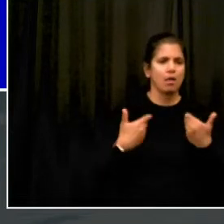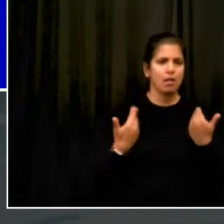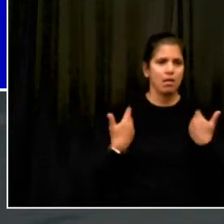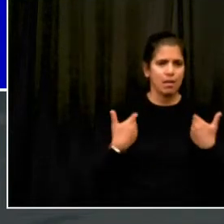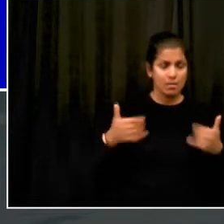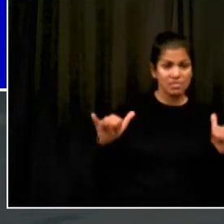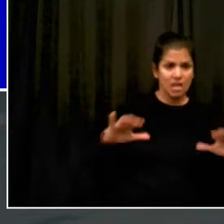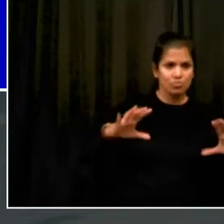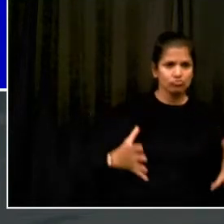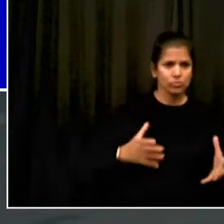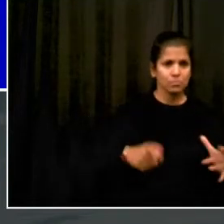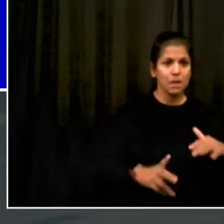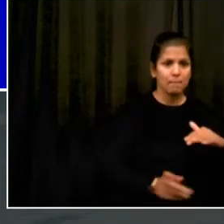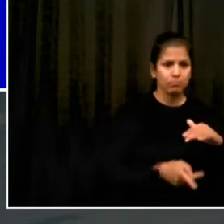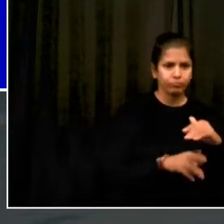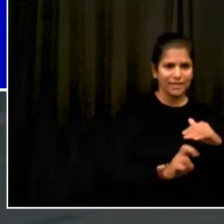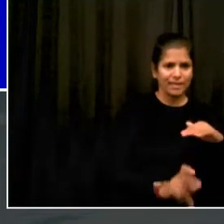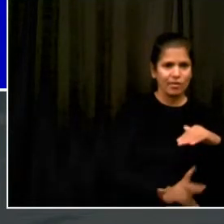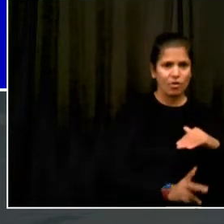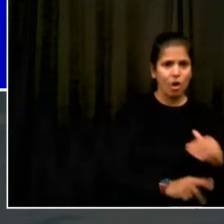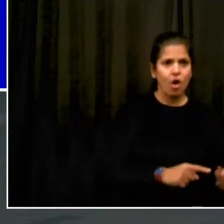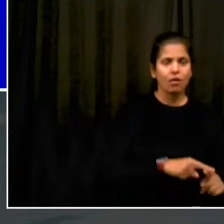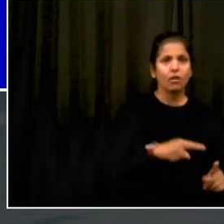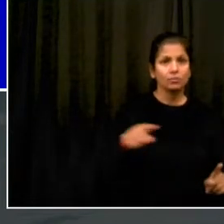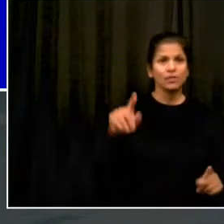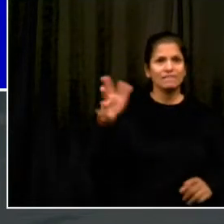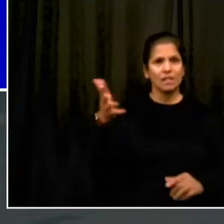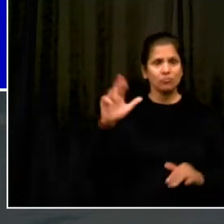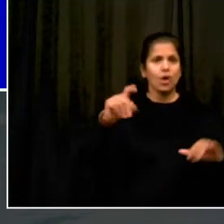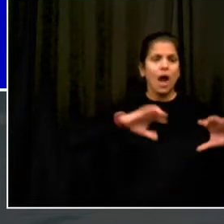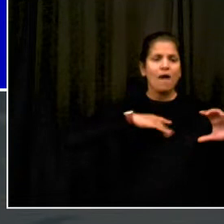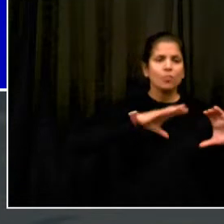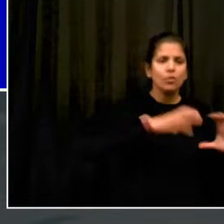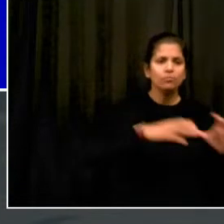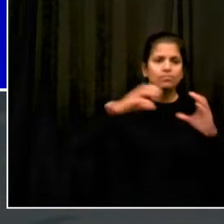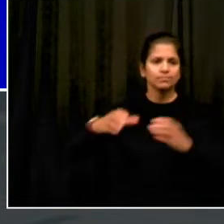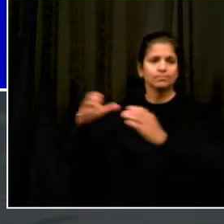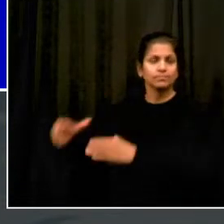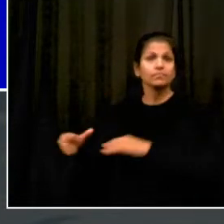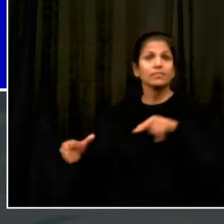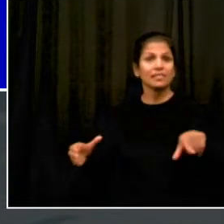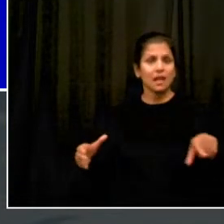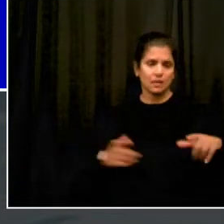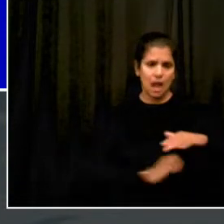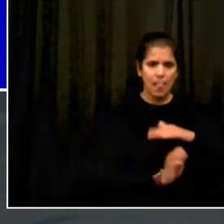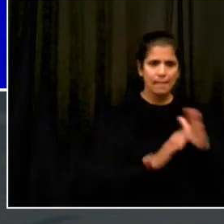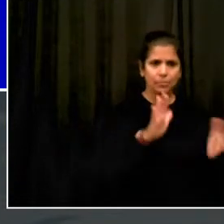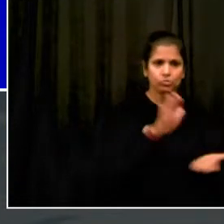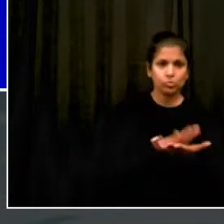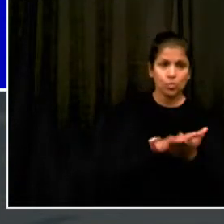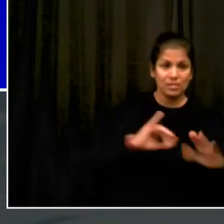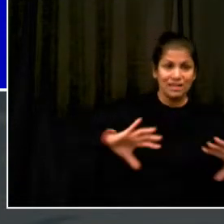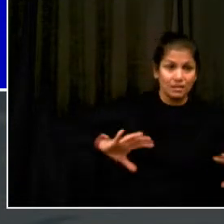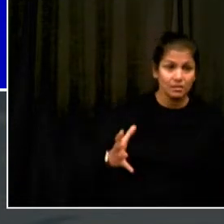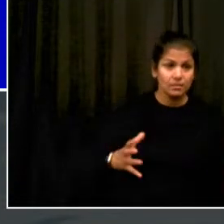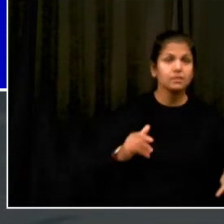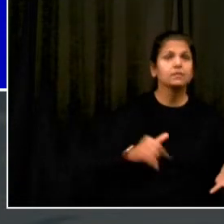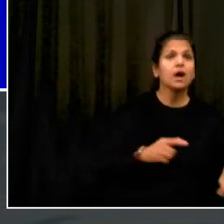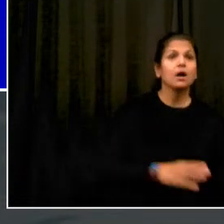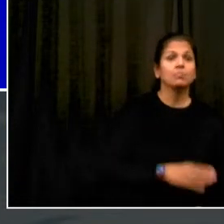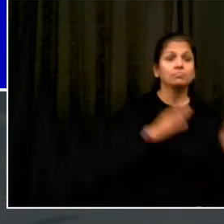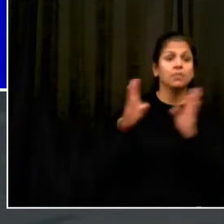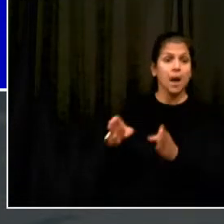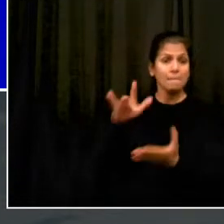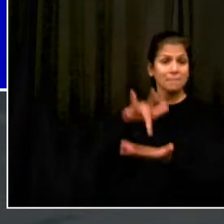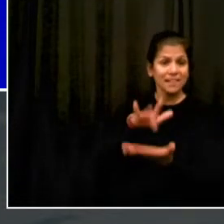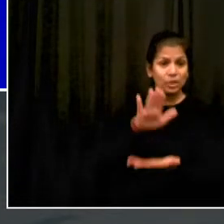extra work to do to get District 75 programs back up and running, but as I said, Thursday, December 10th. District 75 schools,